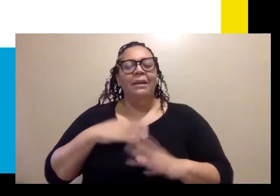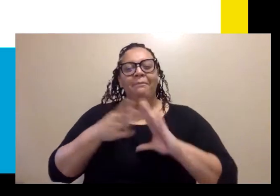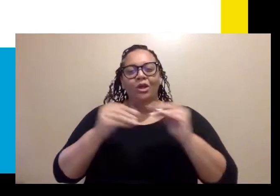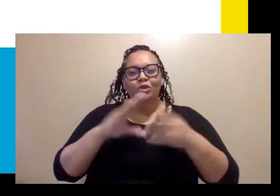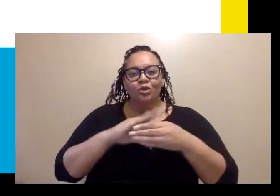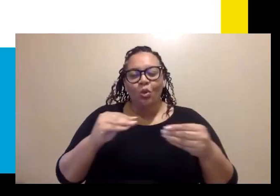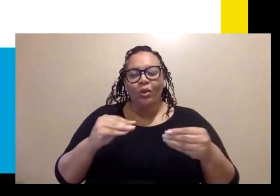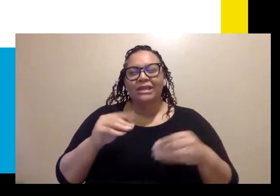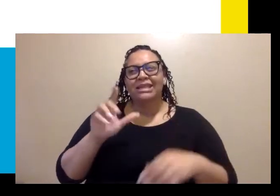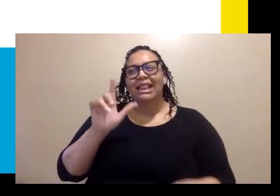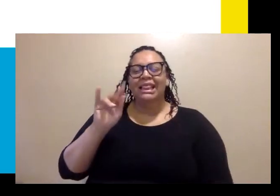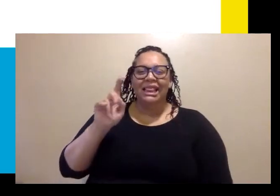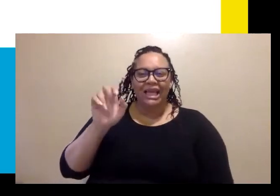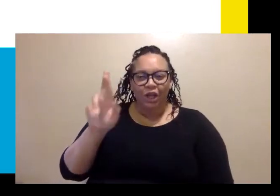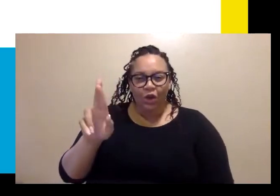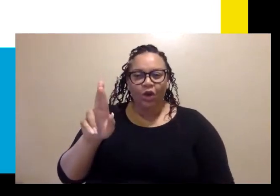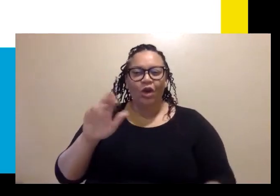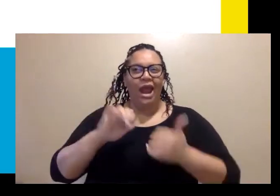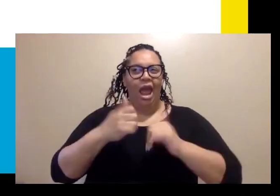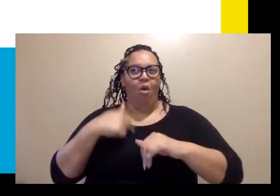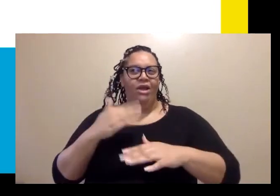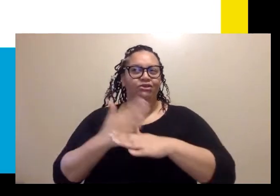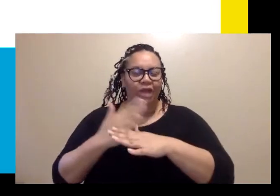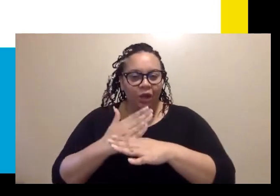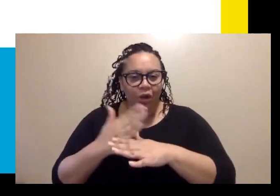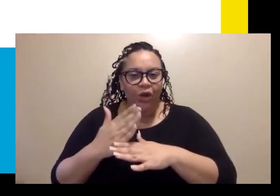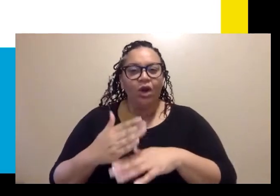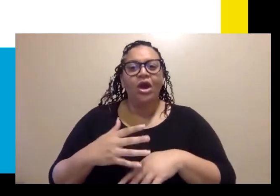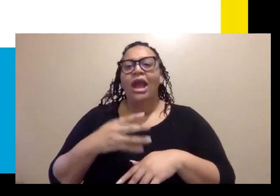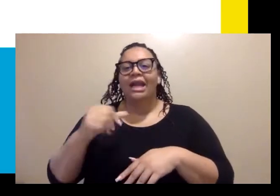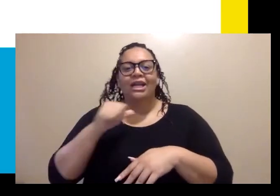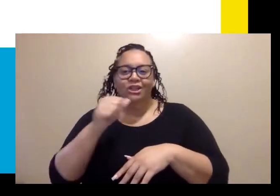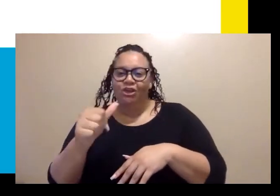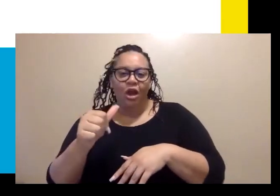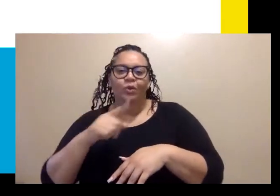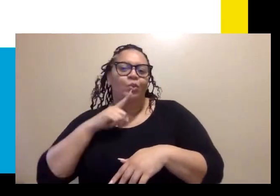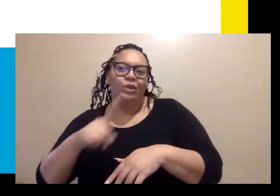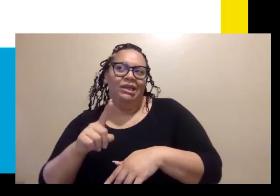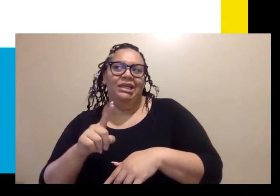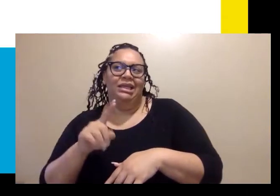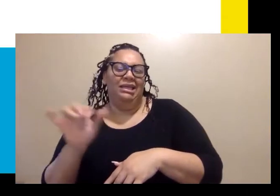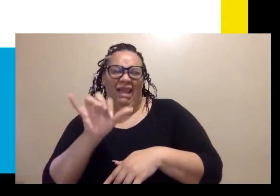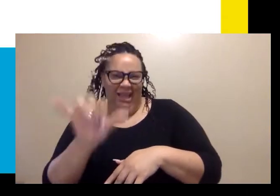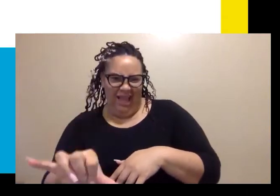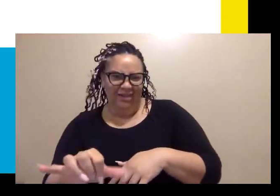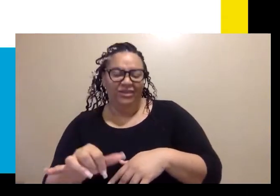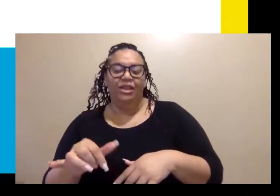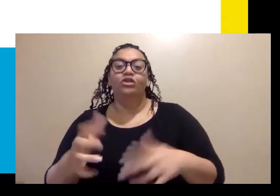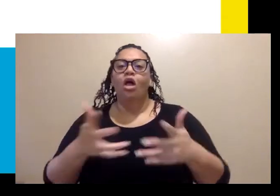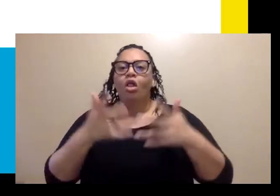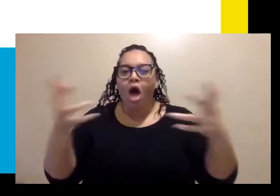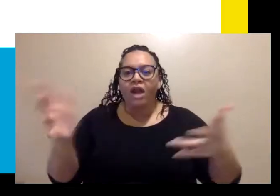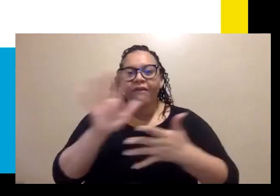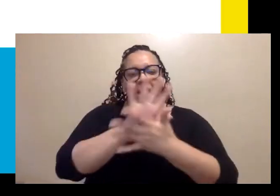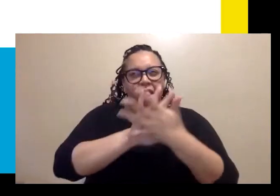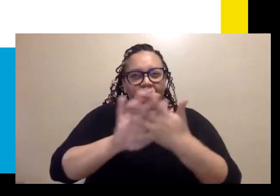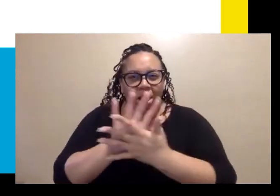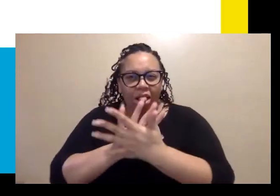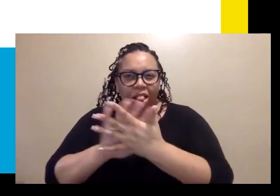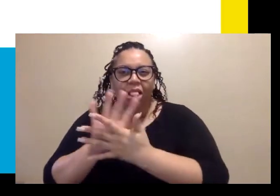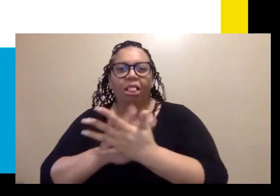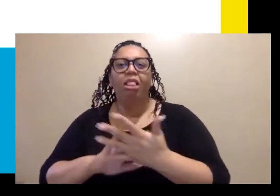linear in the way that I share it. And it's not necessarily linear. There's a lot of gray areas. There's a lot